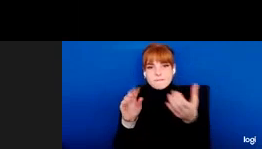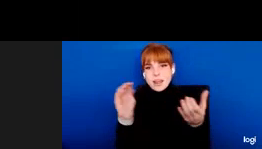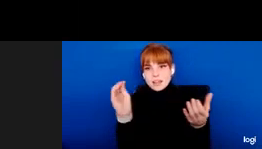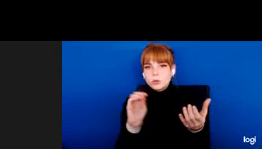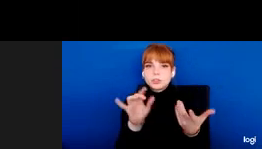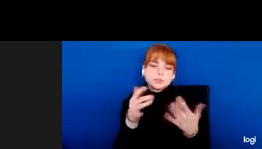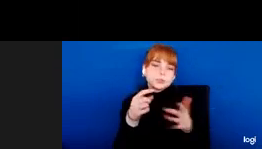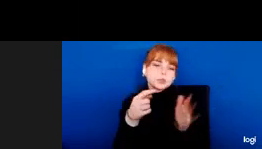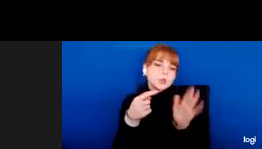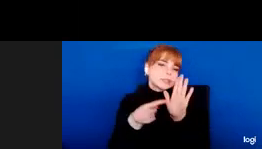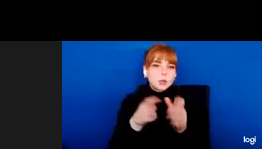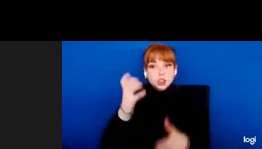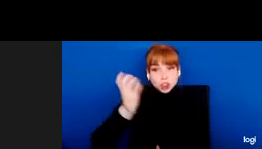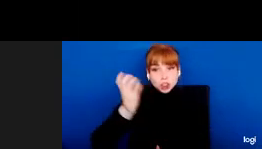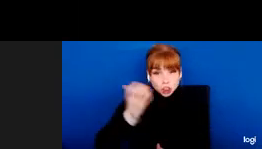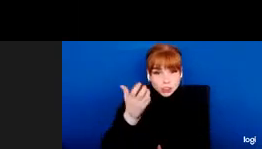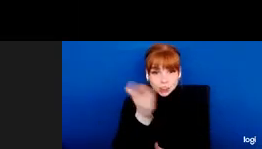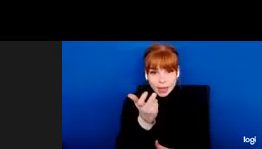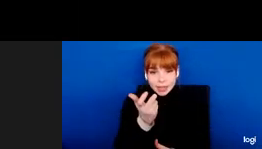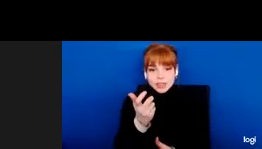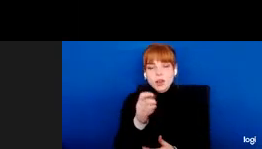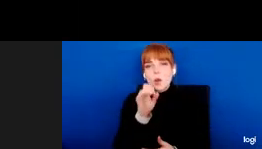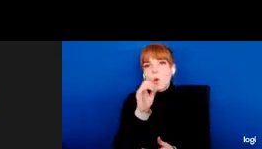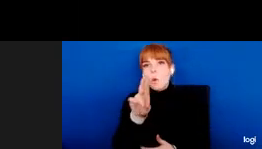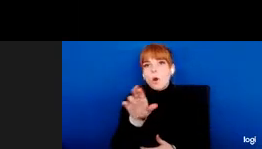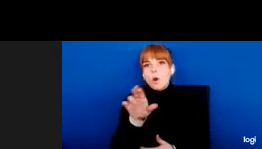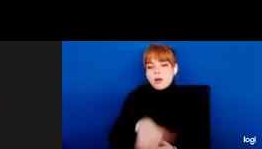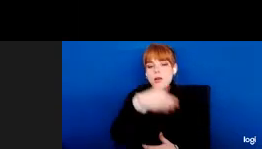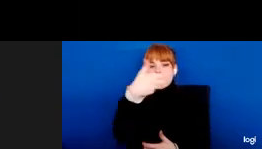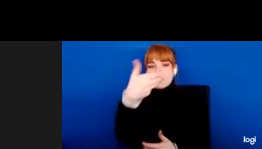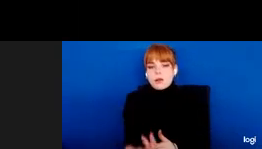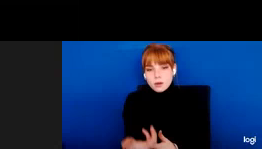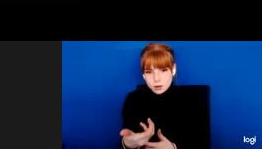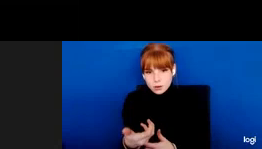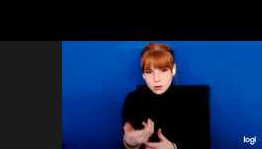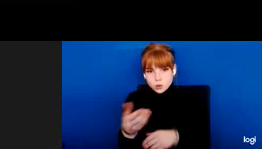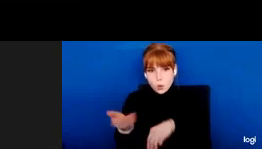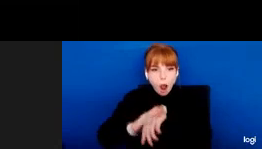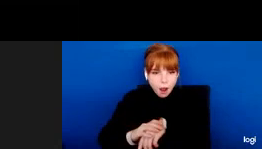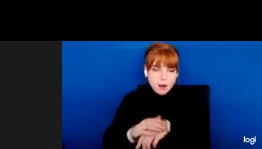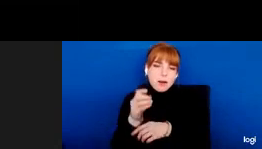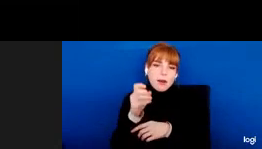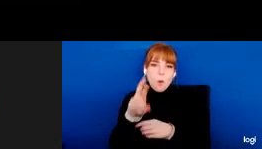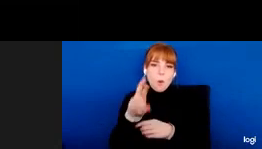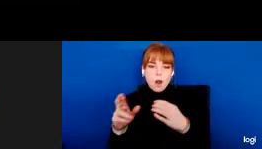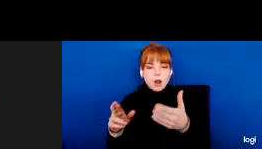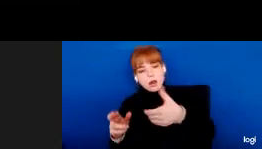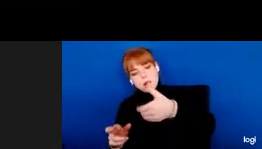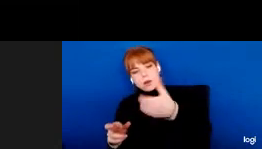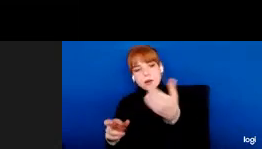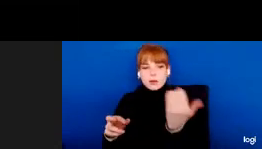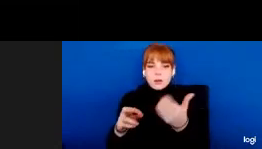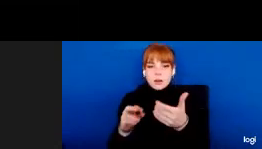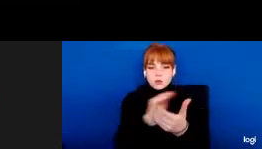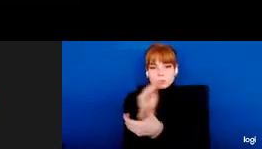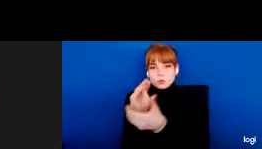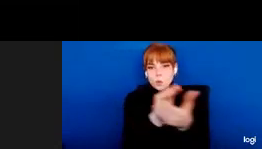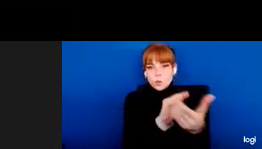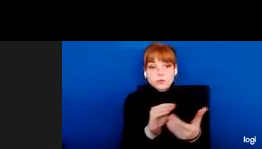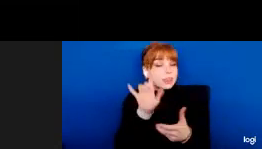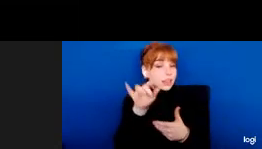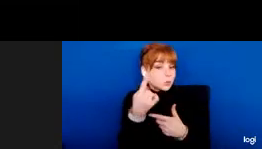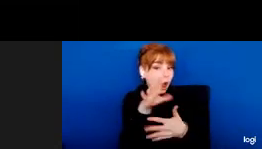shake or on turning something over or tilting a screen. You can have those be options, like shake